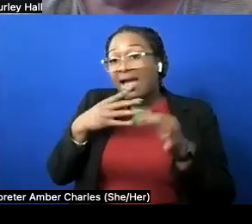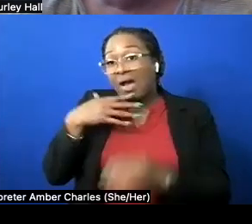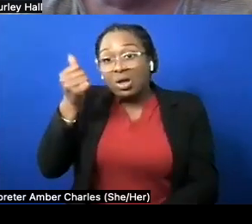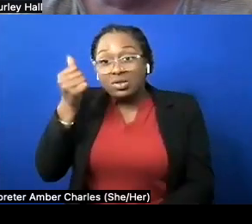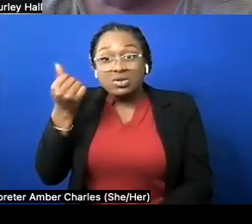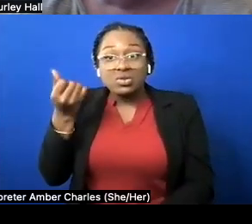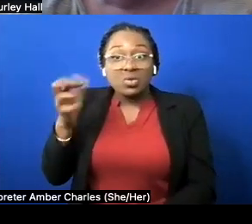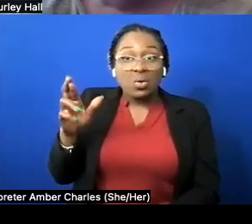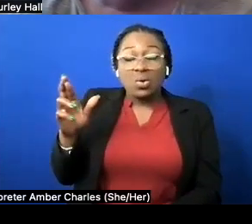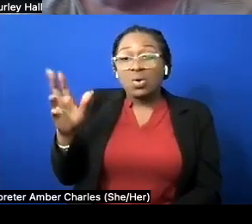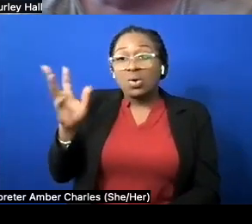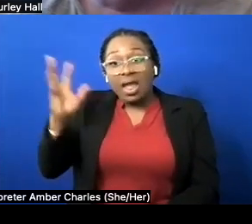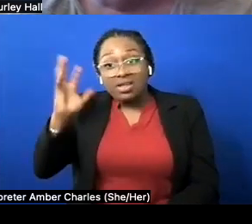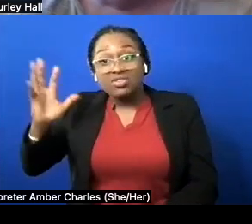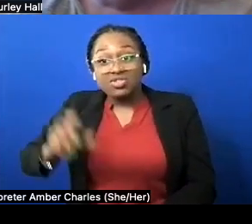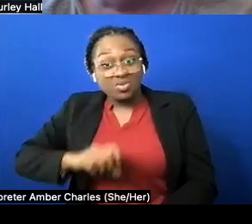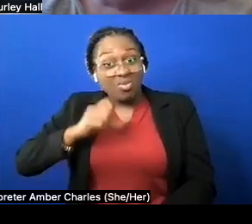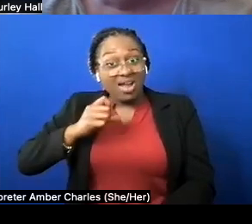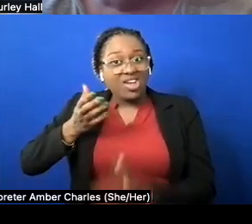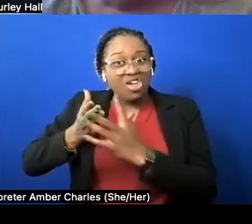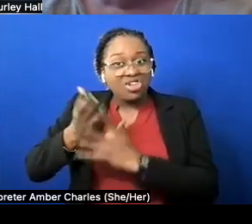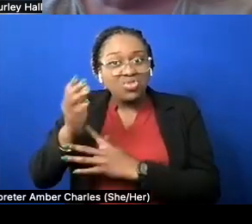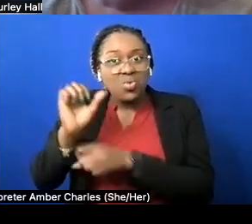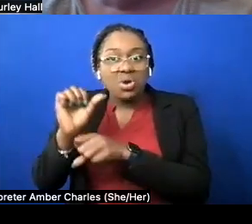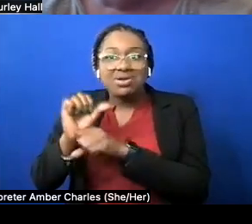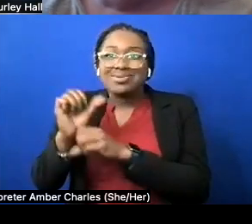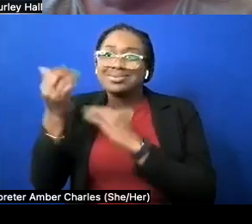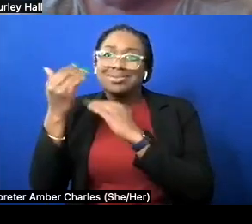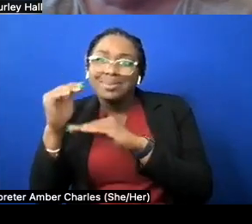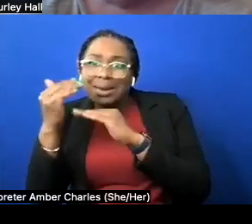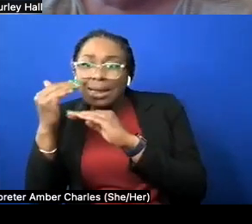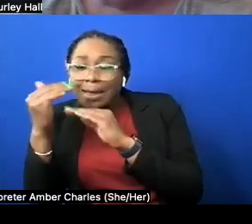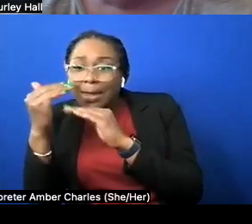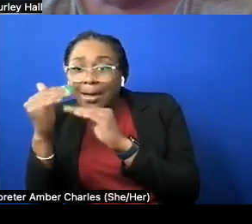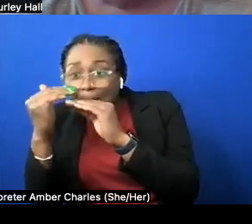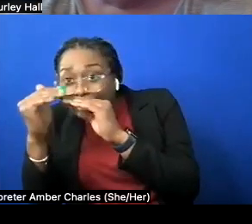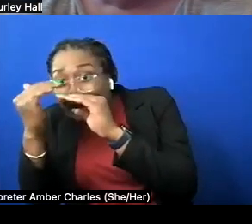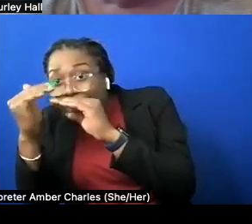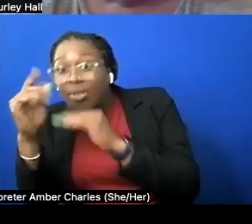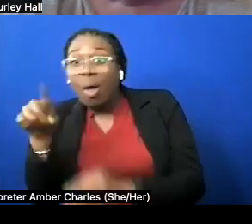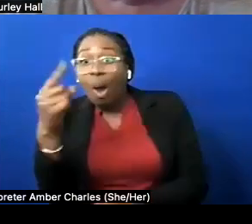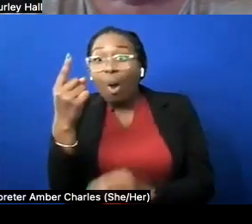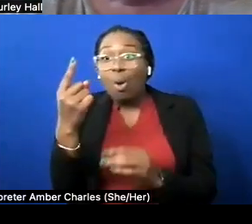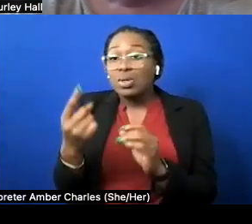work. You know what I mean? Like how limiting it is if the only way I see myself deserving